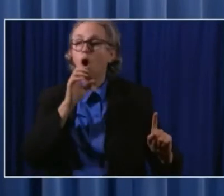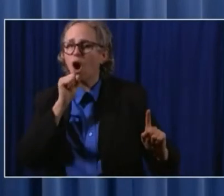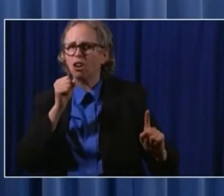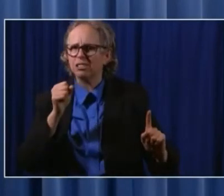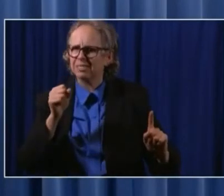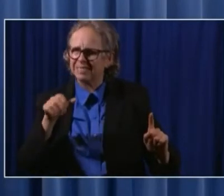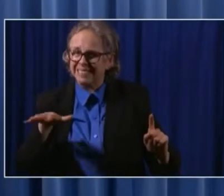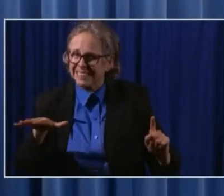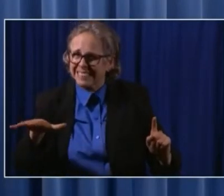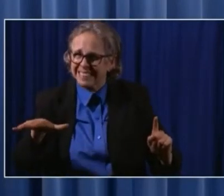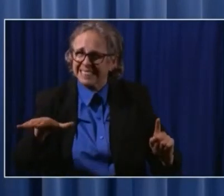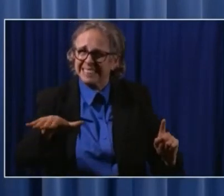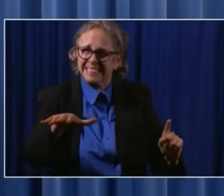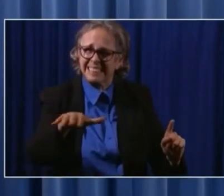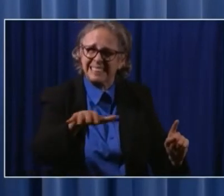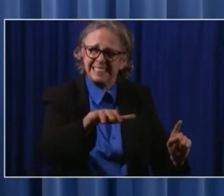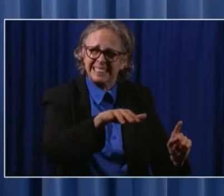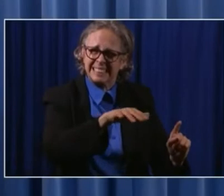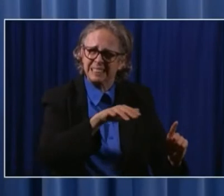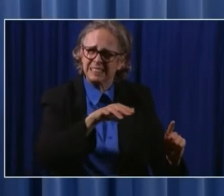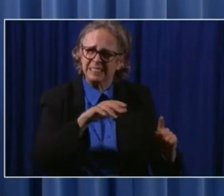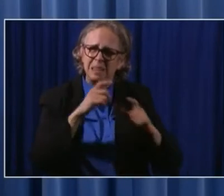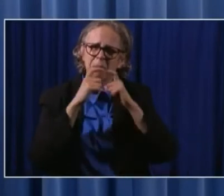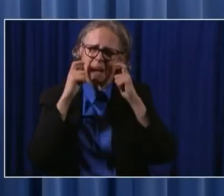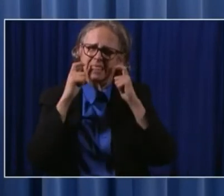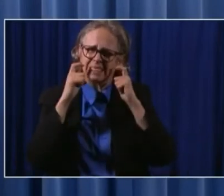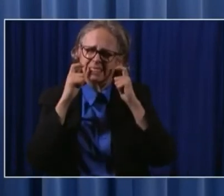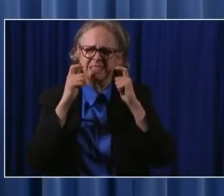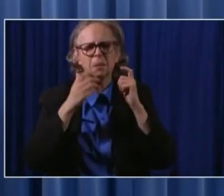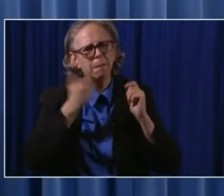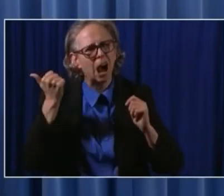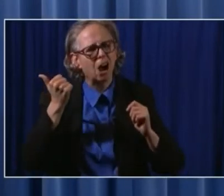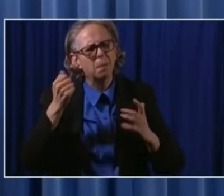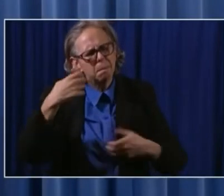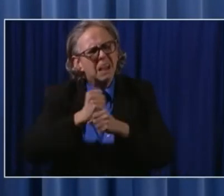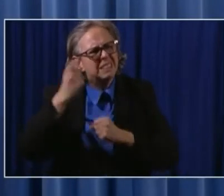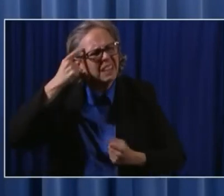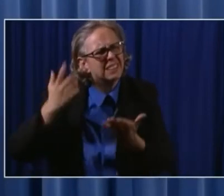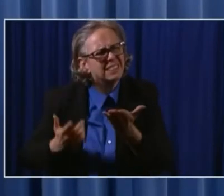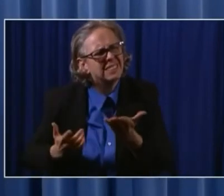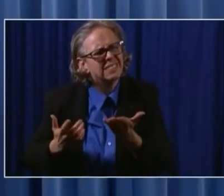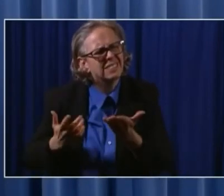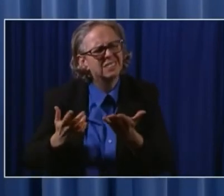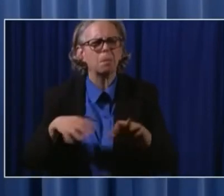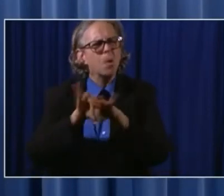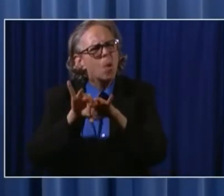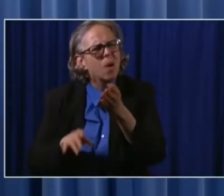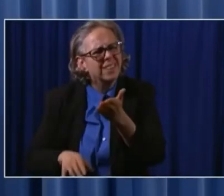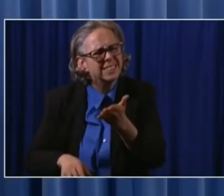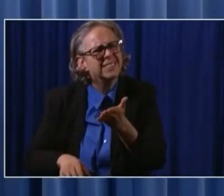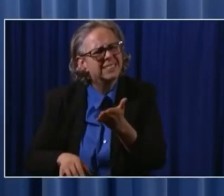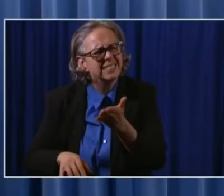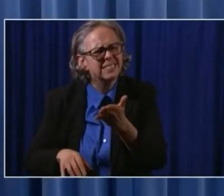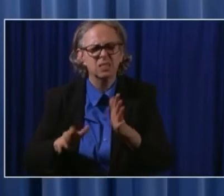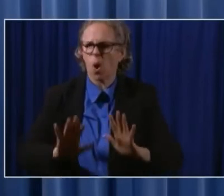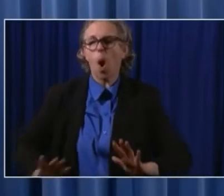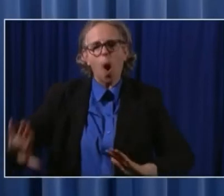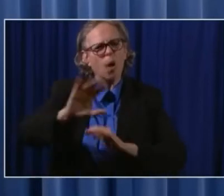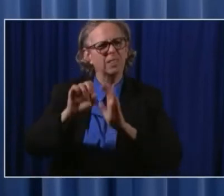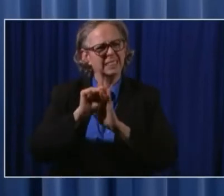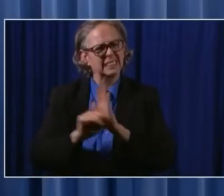makes sense. It's essential that we wear masks statewide in Ohio to contain the spread of this virus. So